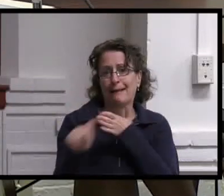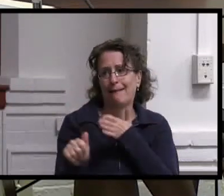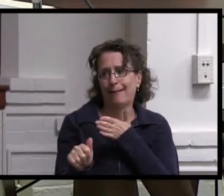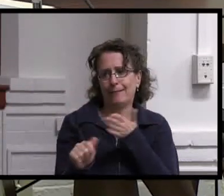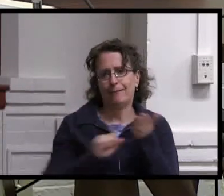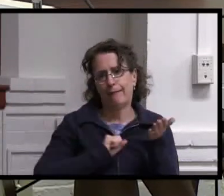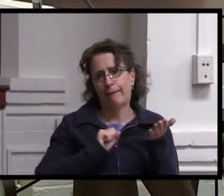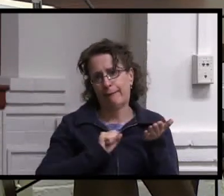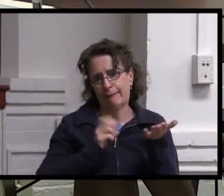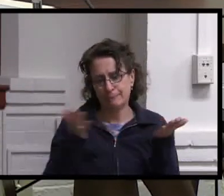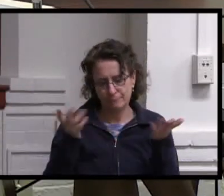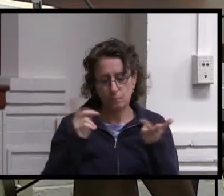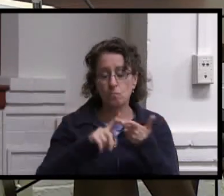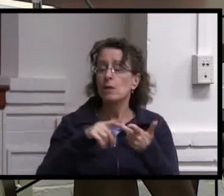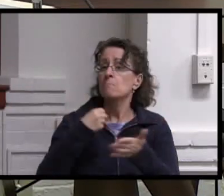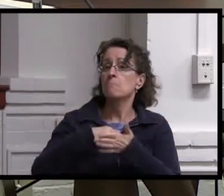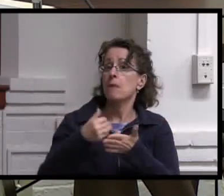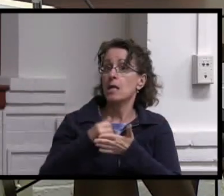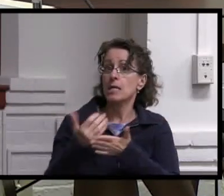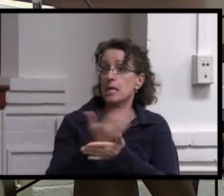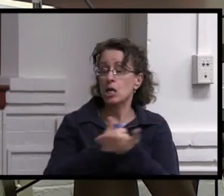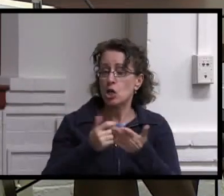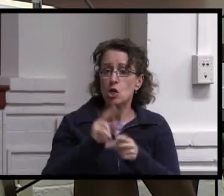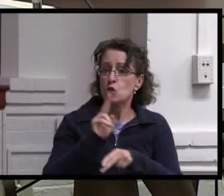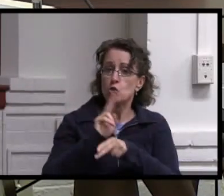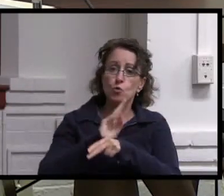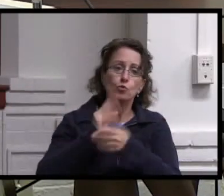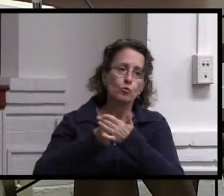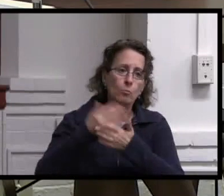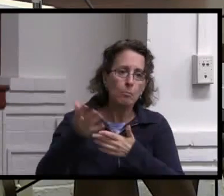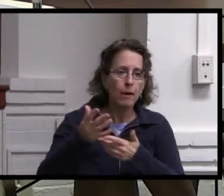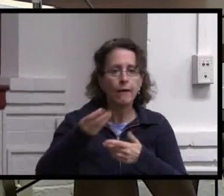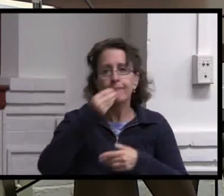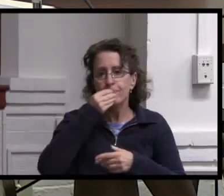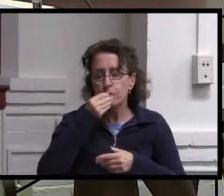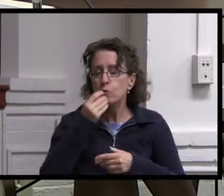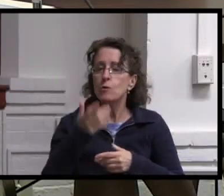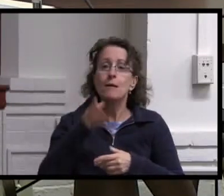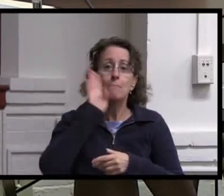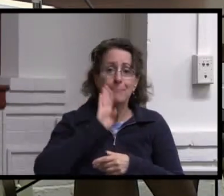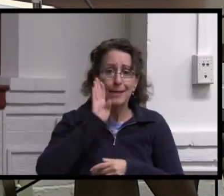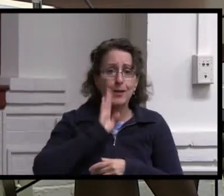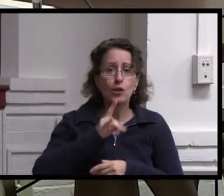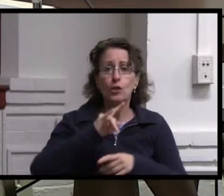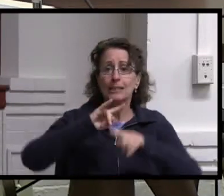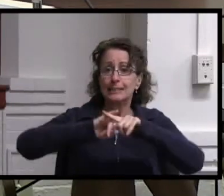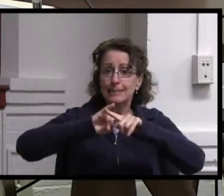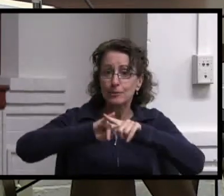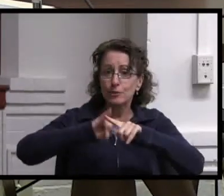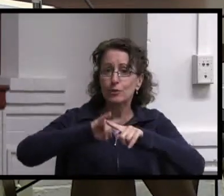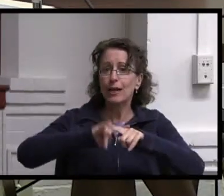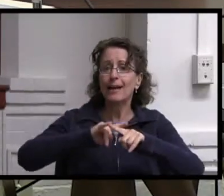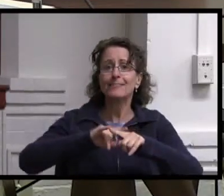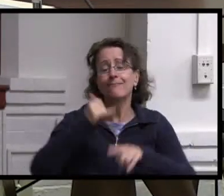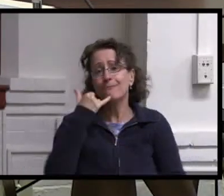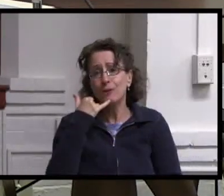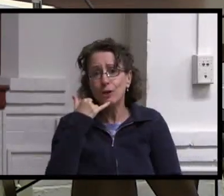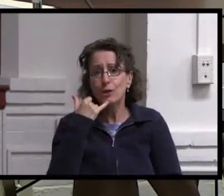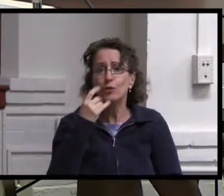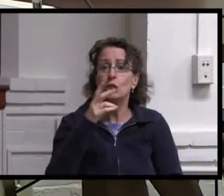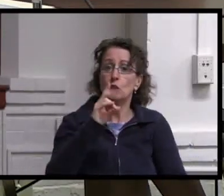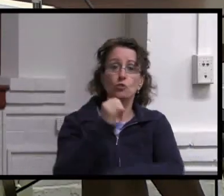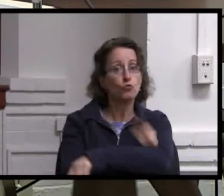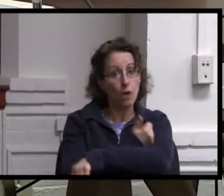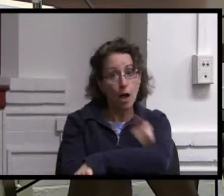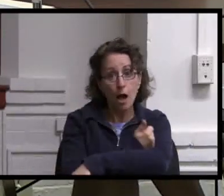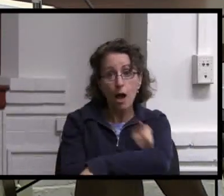items, including food, beer, cigarettes, phones, drugs, socks, and camping gear.